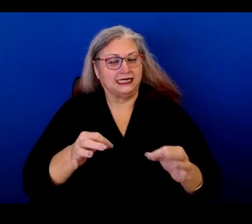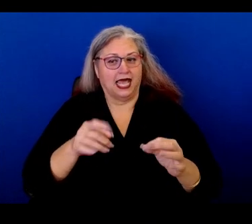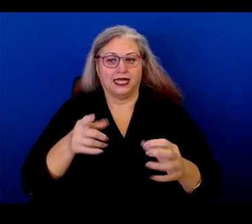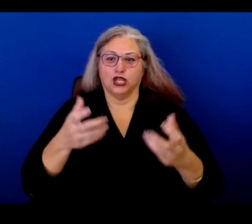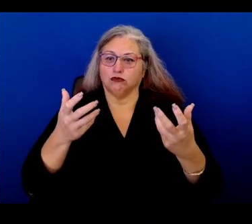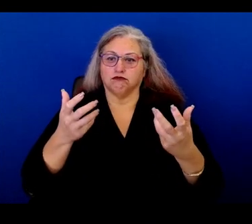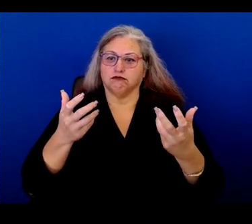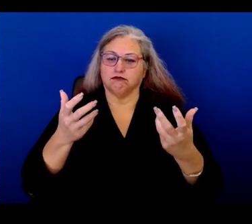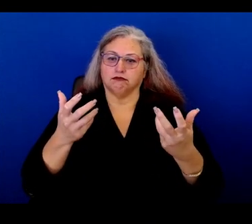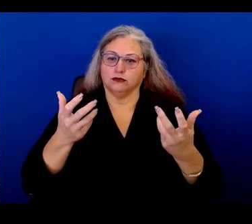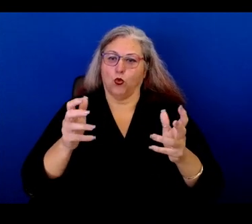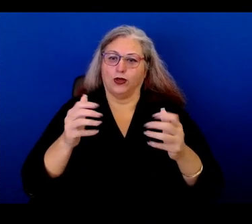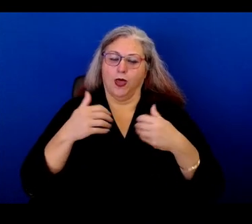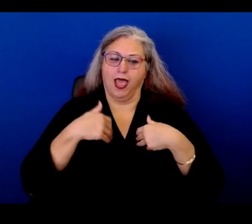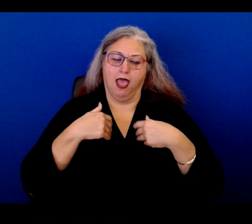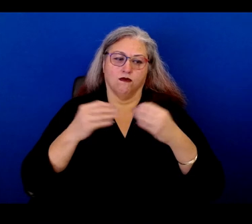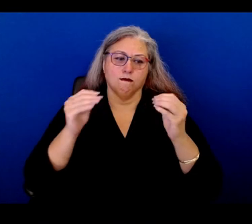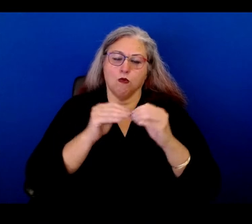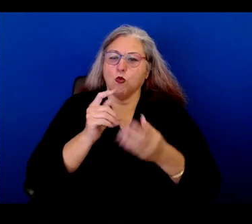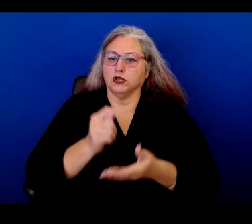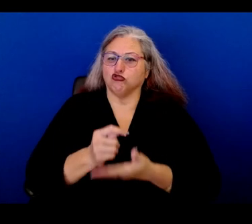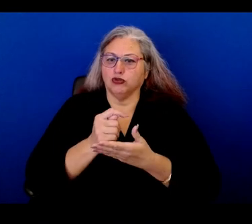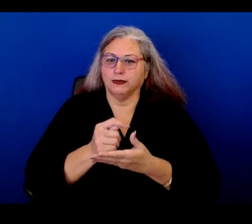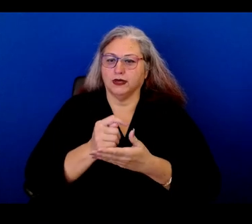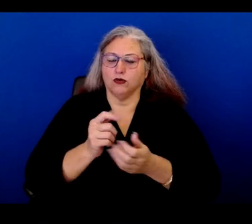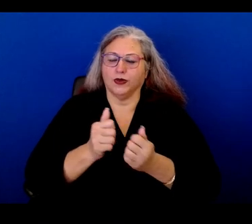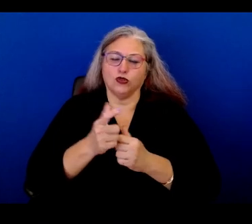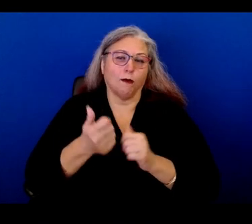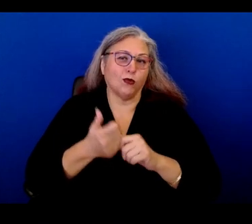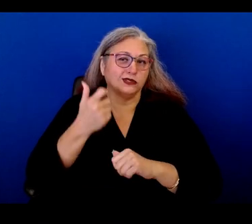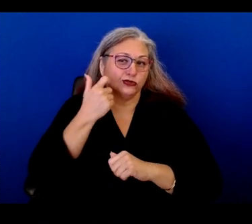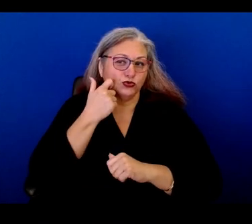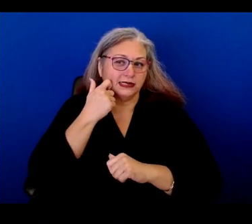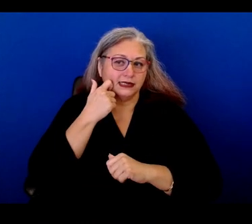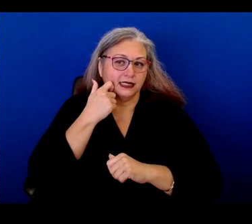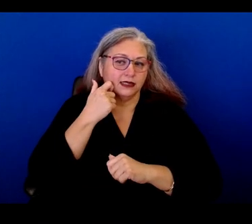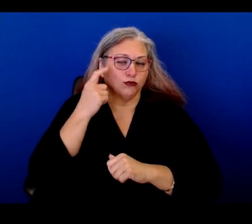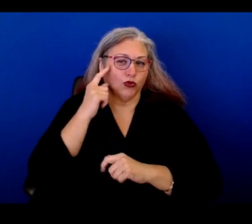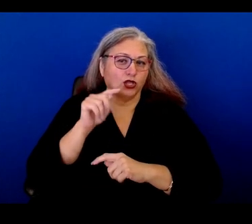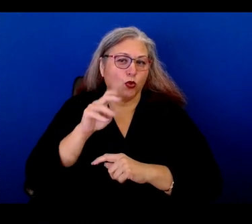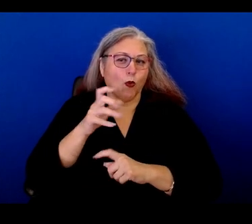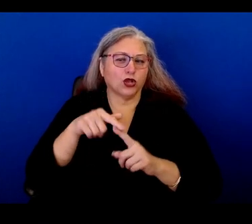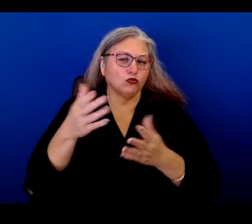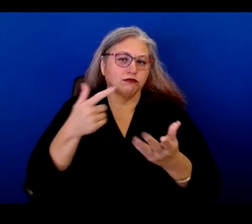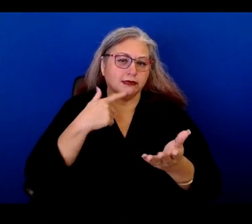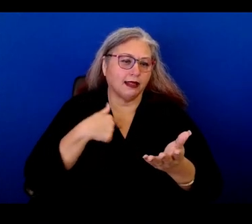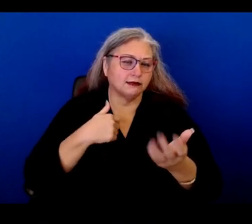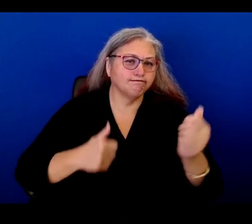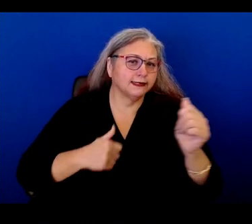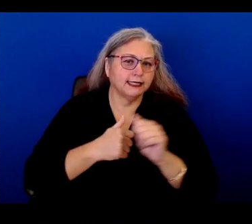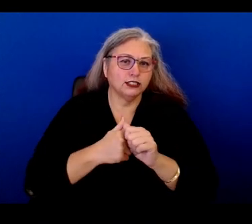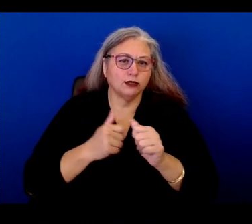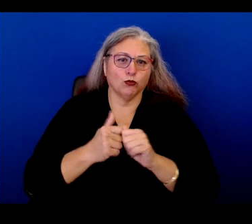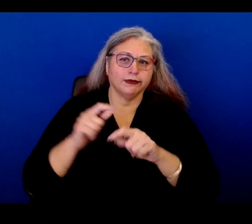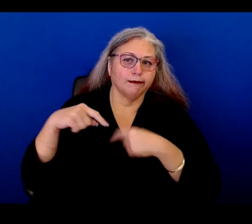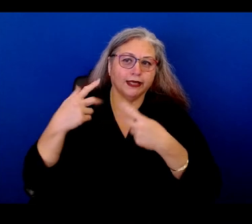not have further treatment on the most recent brain tumor. I want you to catch us up a little bit on these